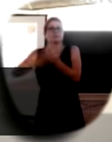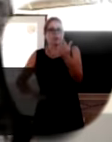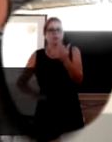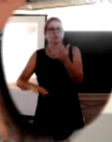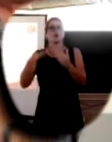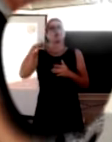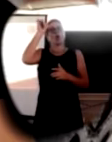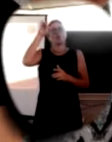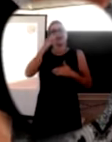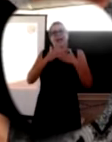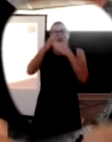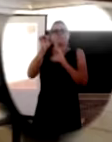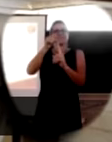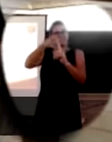well.